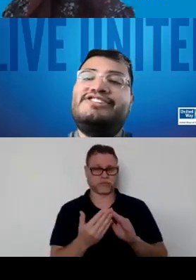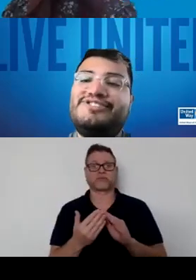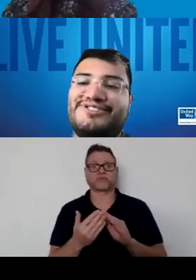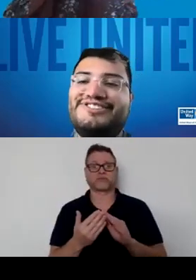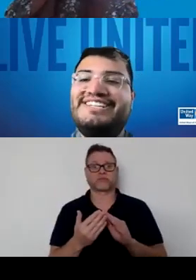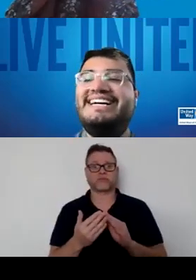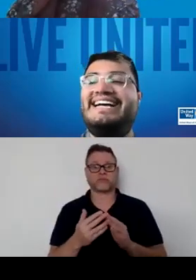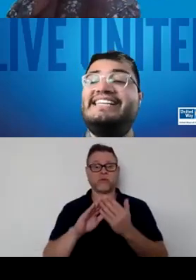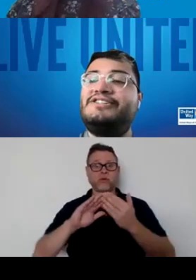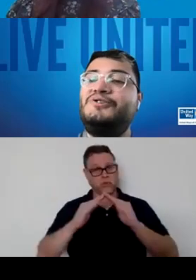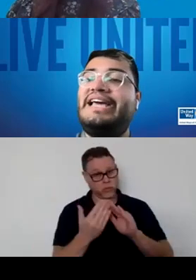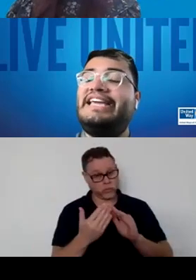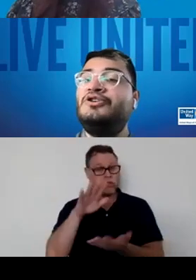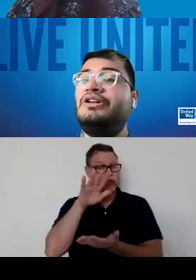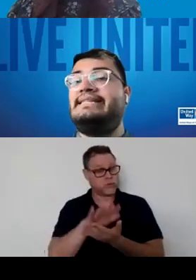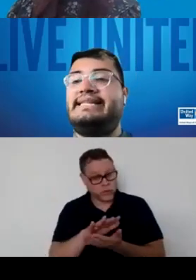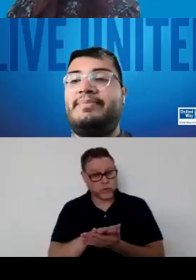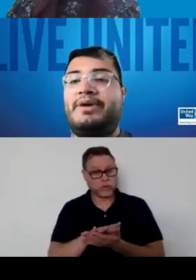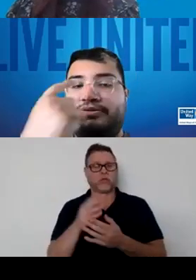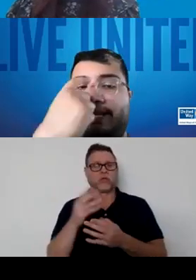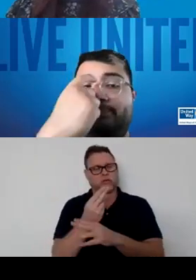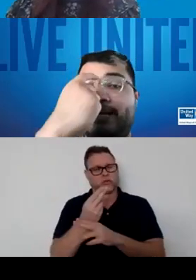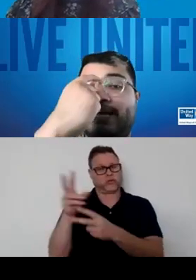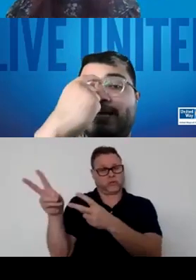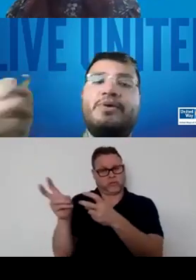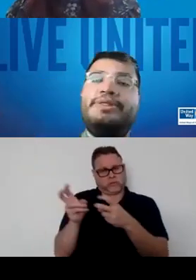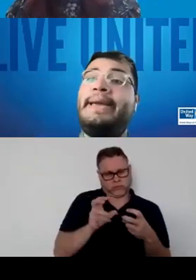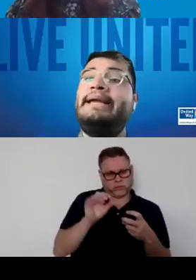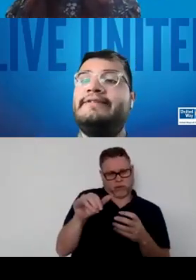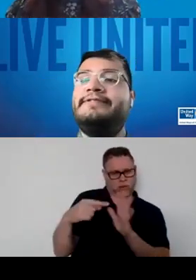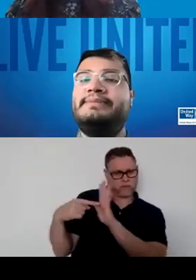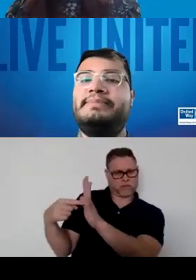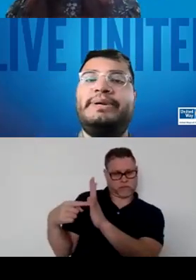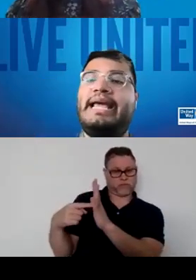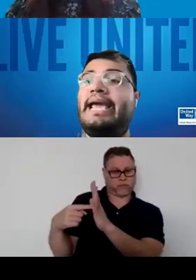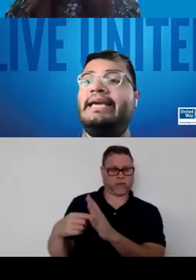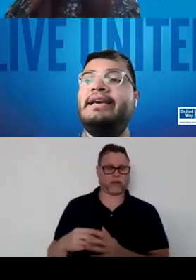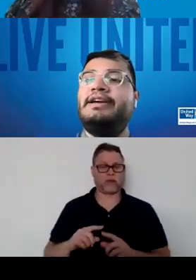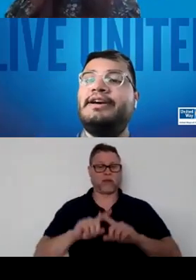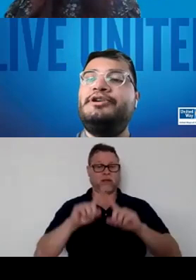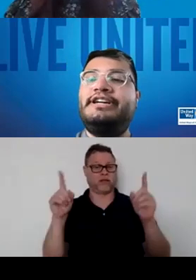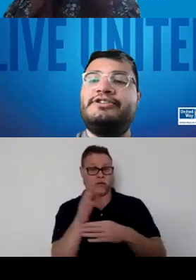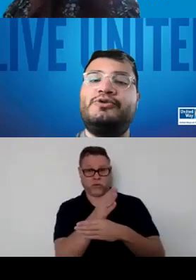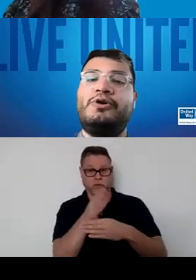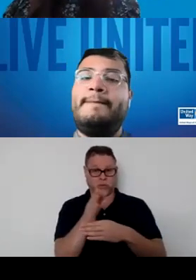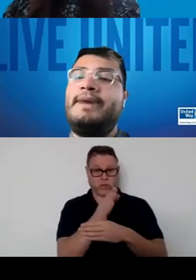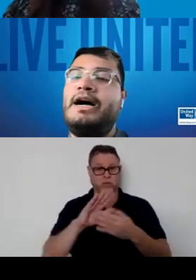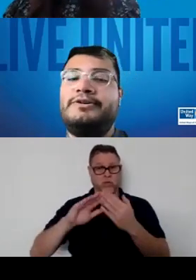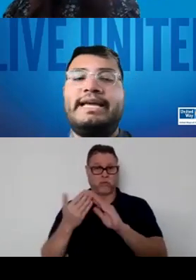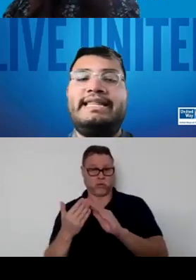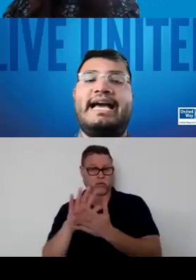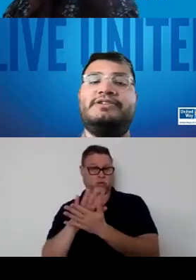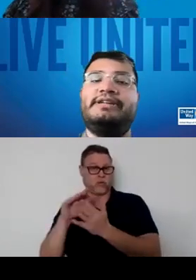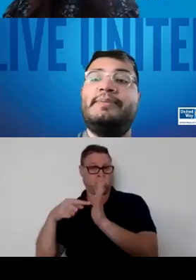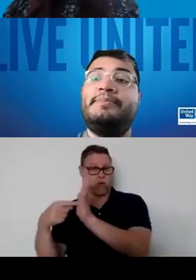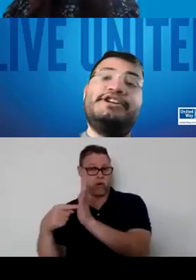community school is a school that utilizes that model, right? Now, the main difference between a community school model